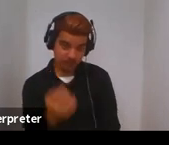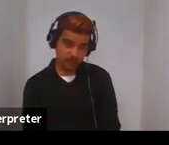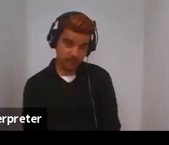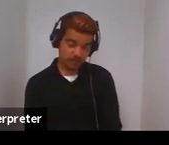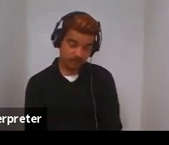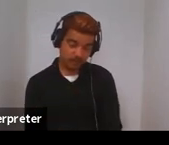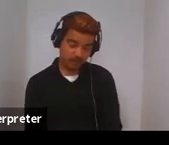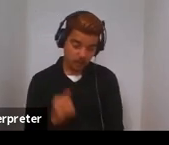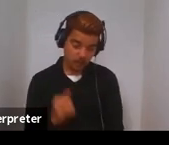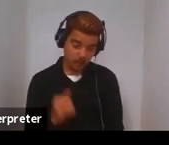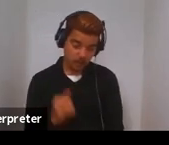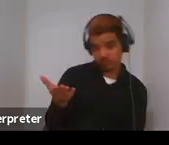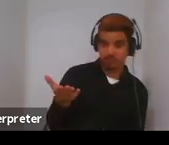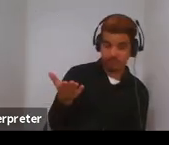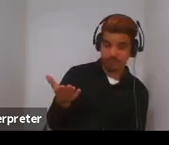Or this?